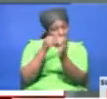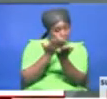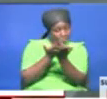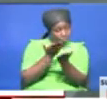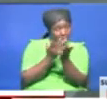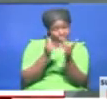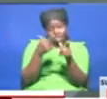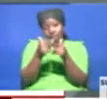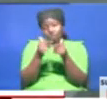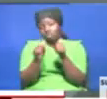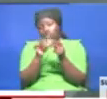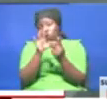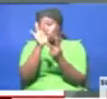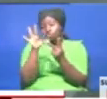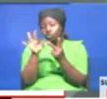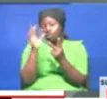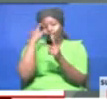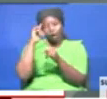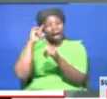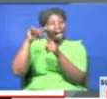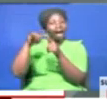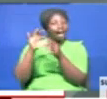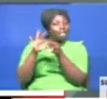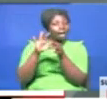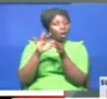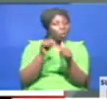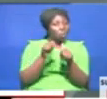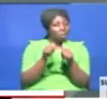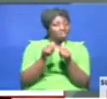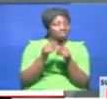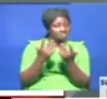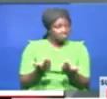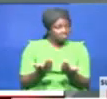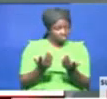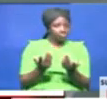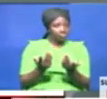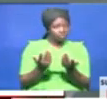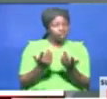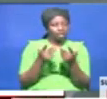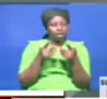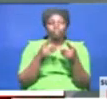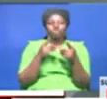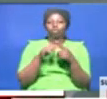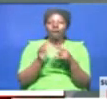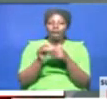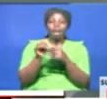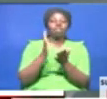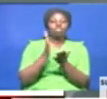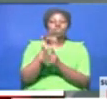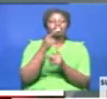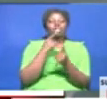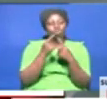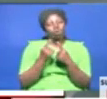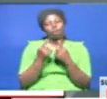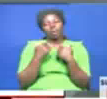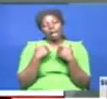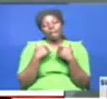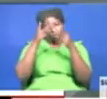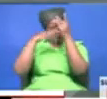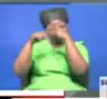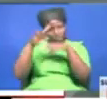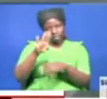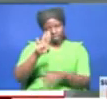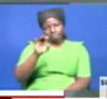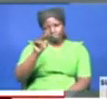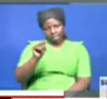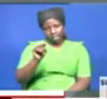What options for Azimio One Kenya Alliance? To take us through this conversation is none other than Professor Ben